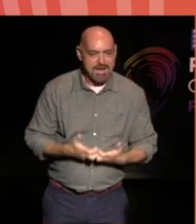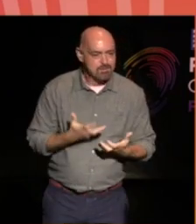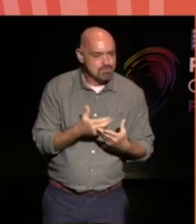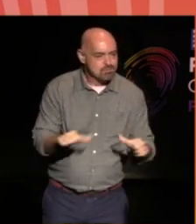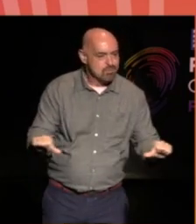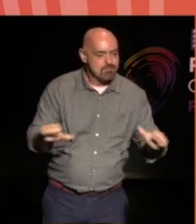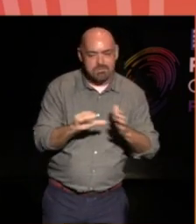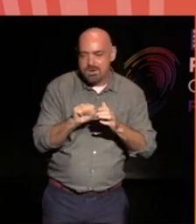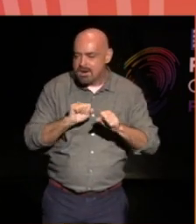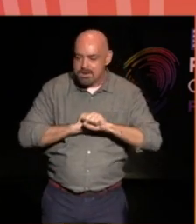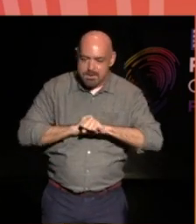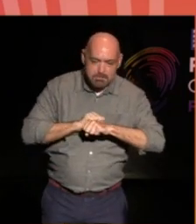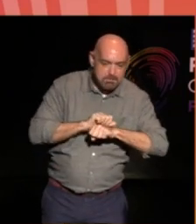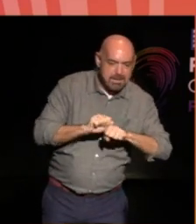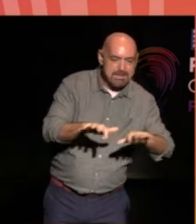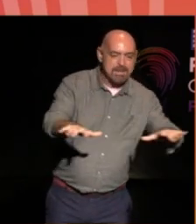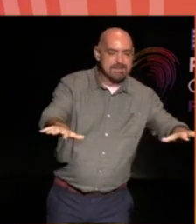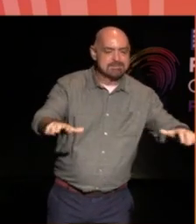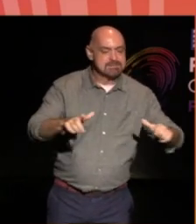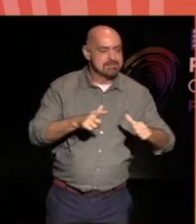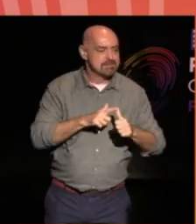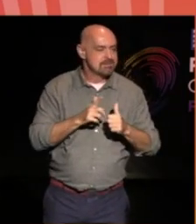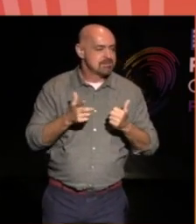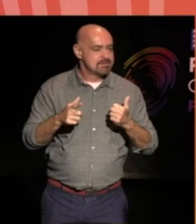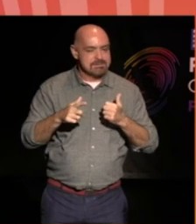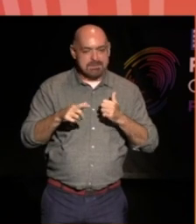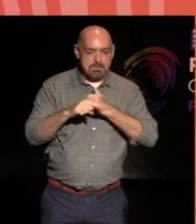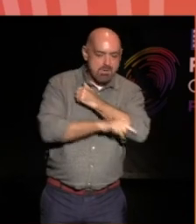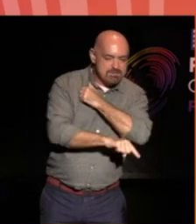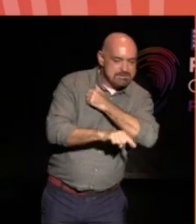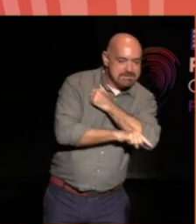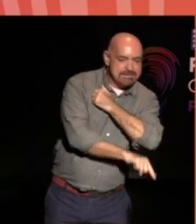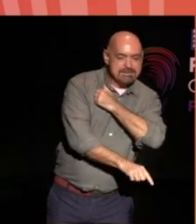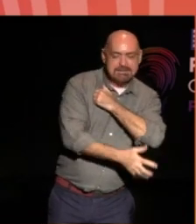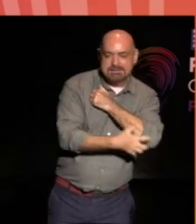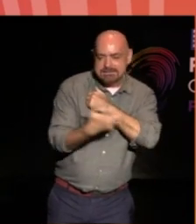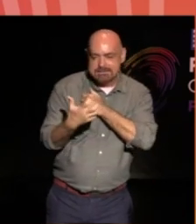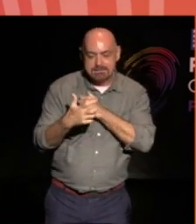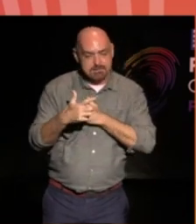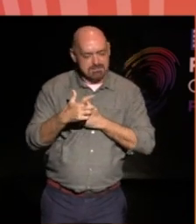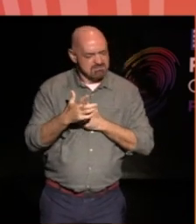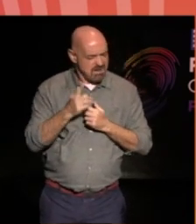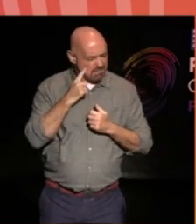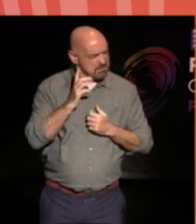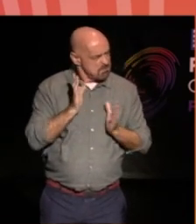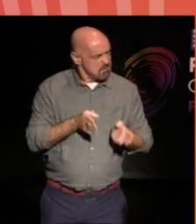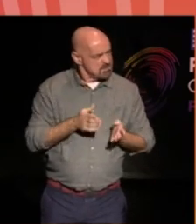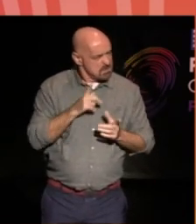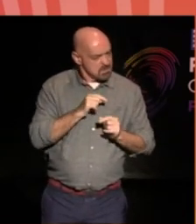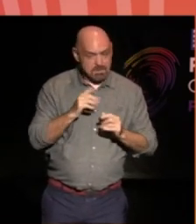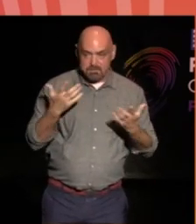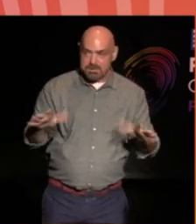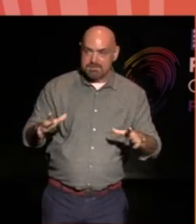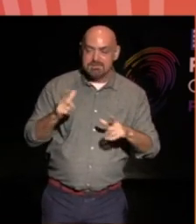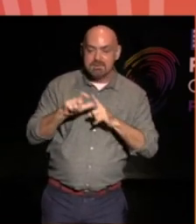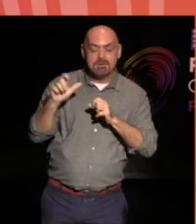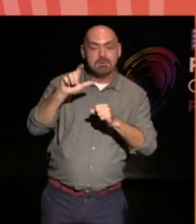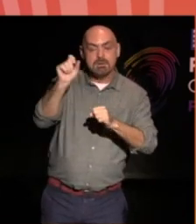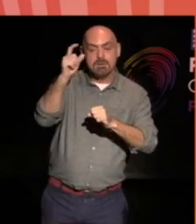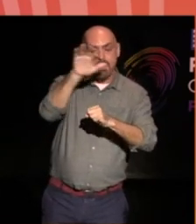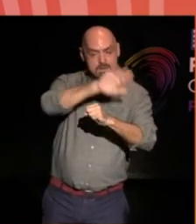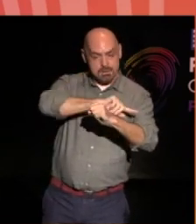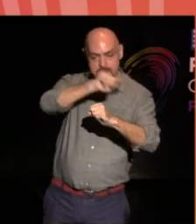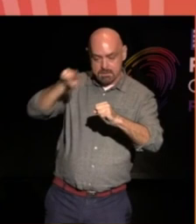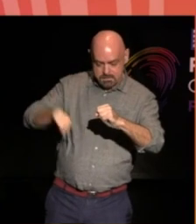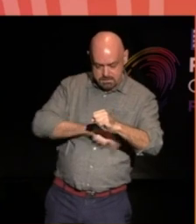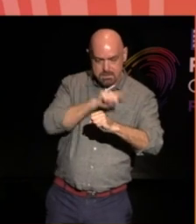solve pandemics, to solve proliferation, to solve the problems of poverty. It must be possible. It has been done with the ozone layer. It can be